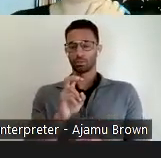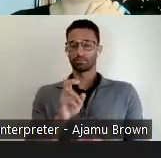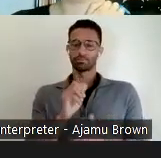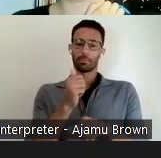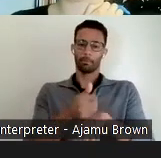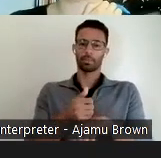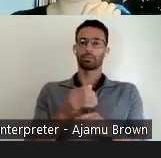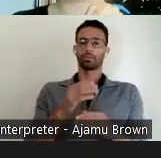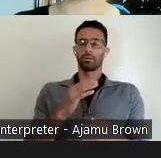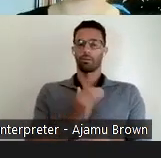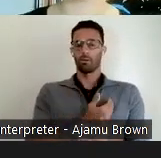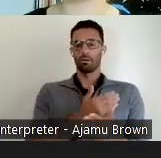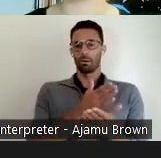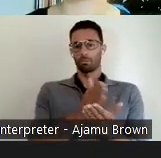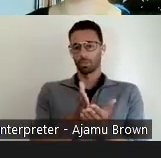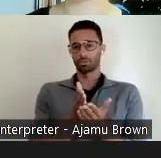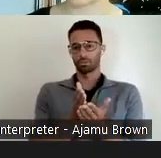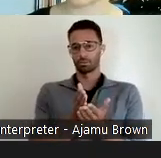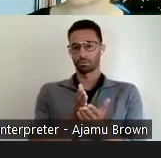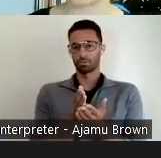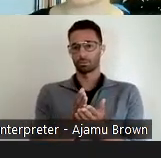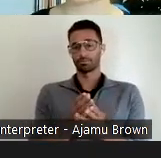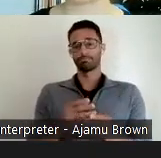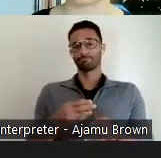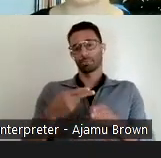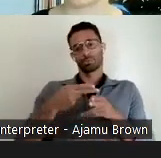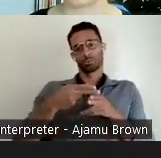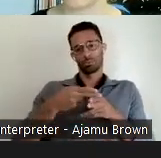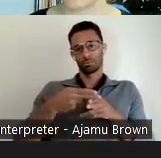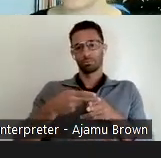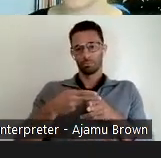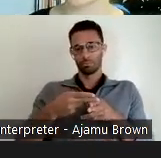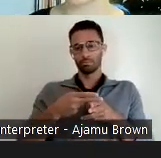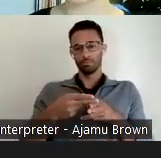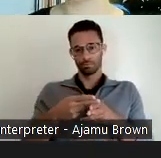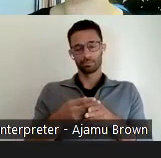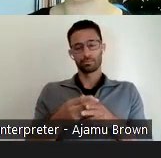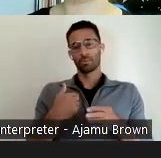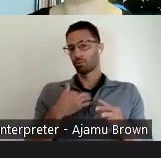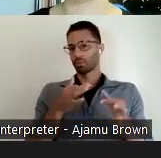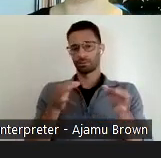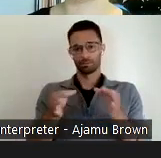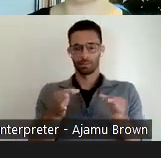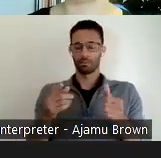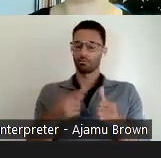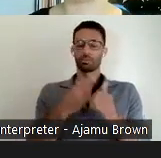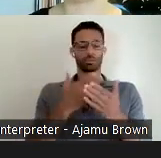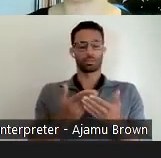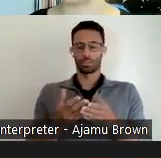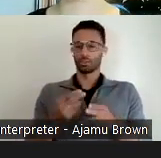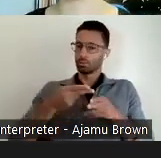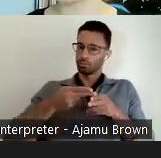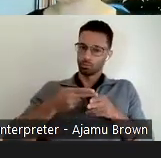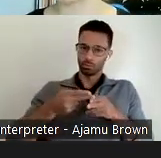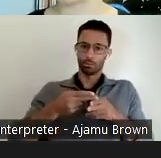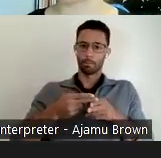trends. Like I said earlier, it is short term. We explain that very first thing so that we can know that we're